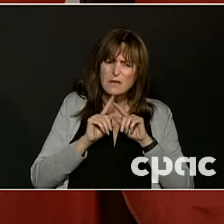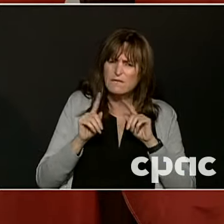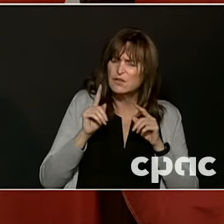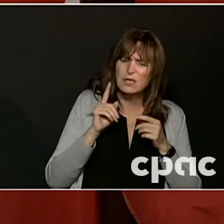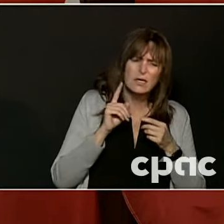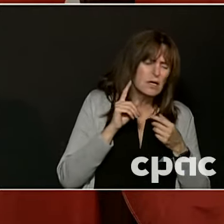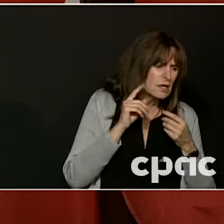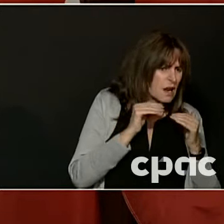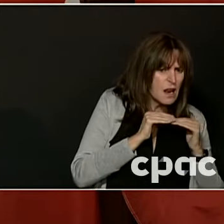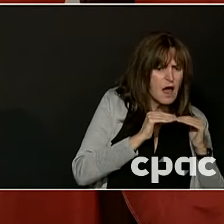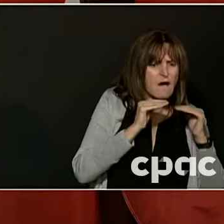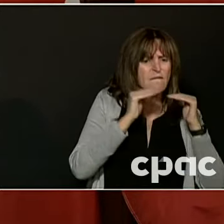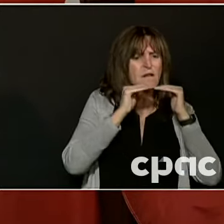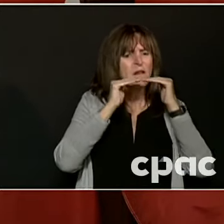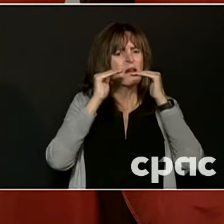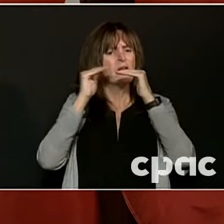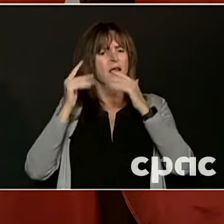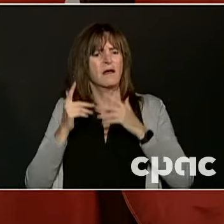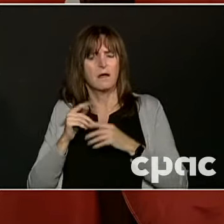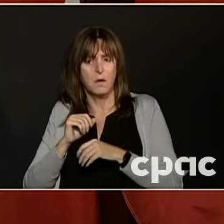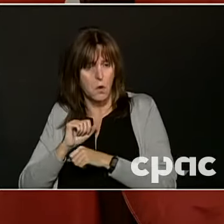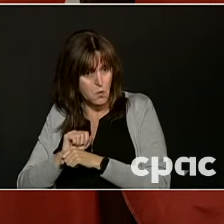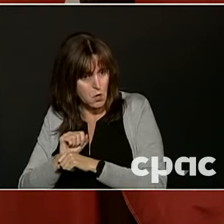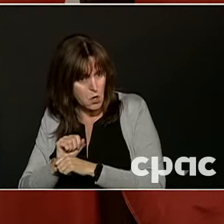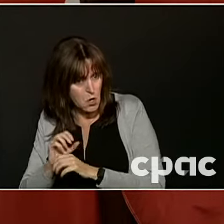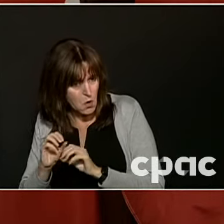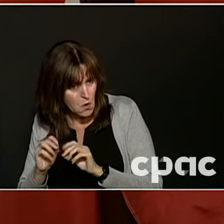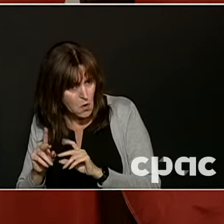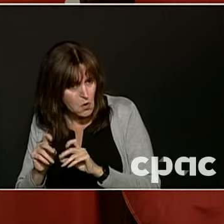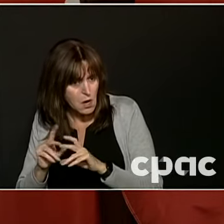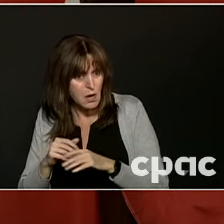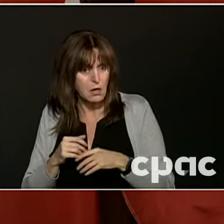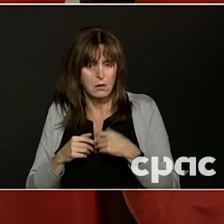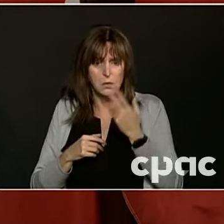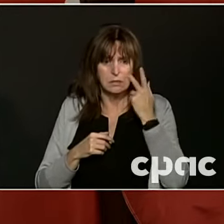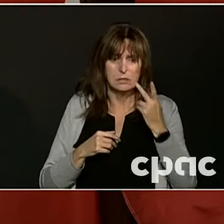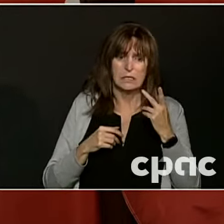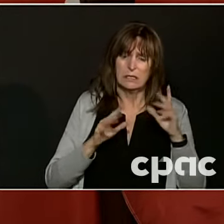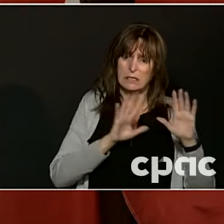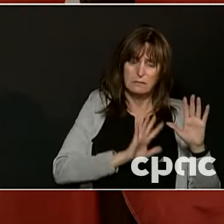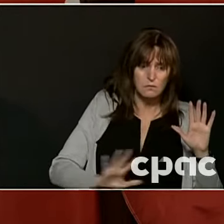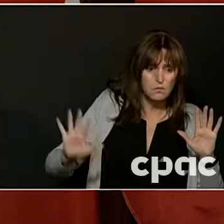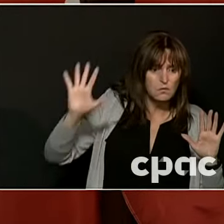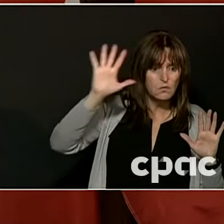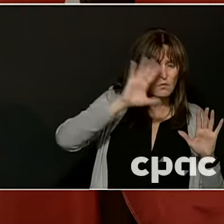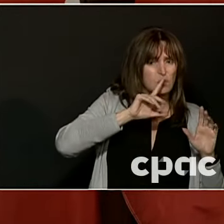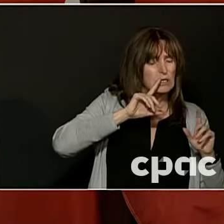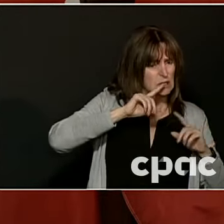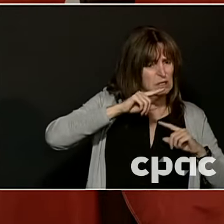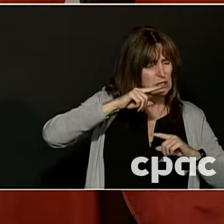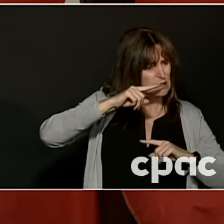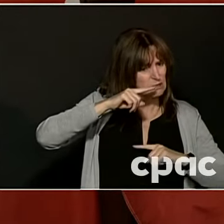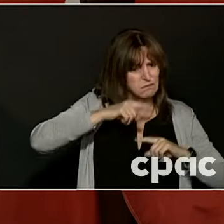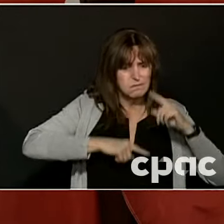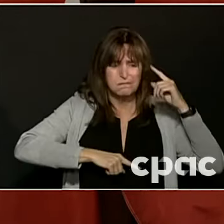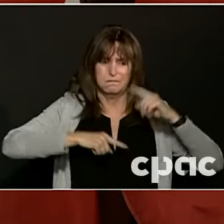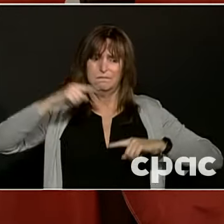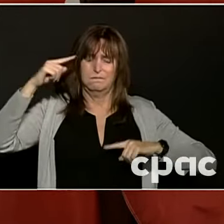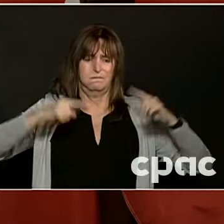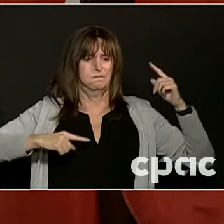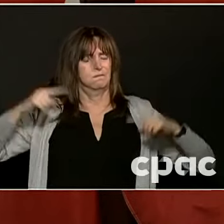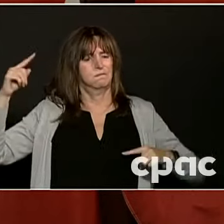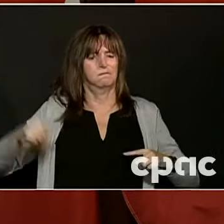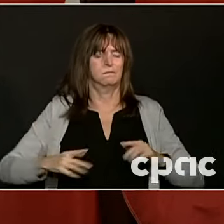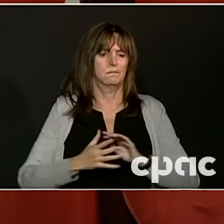work okay because we could see our province was wide and varied and there's different directions. So one of the key things that we did is that most of the content